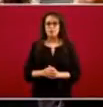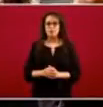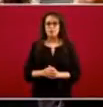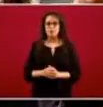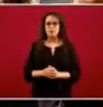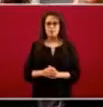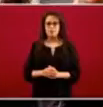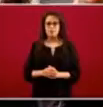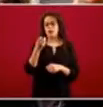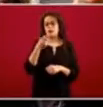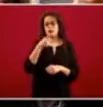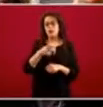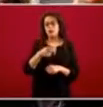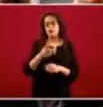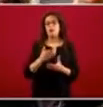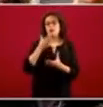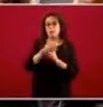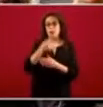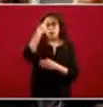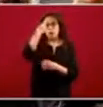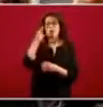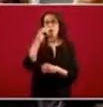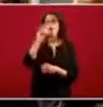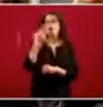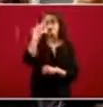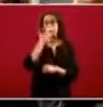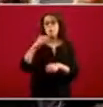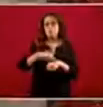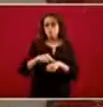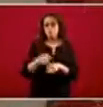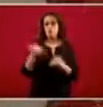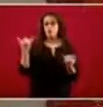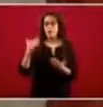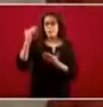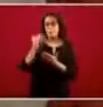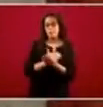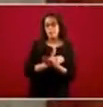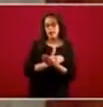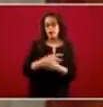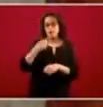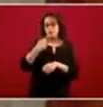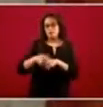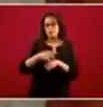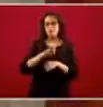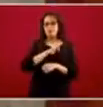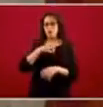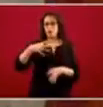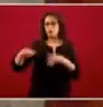to